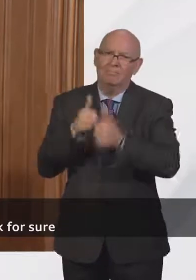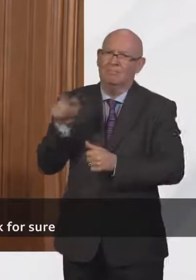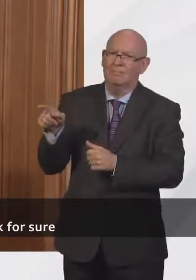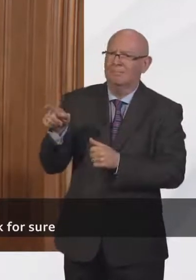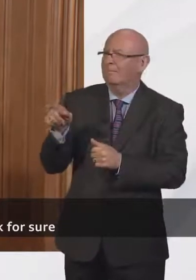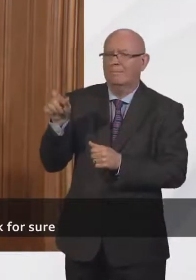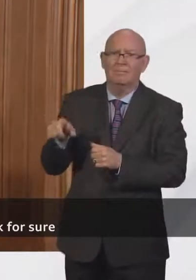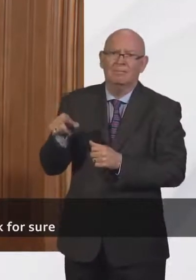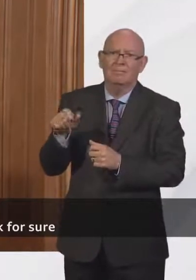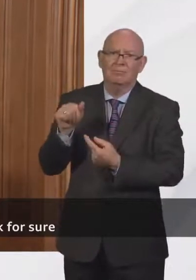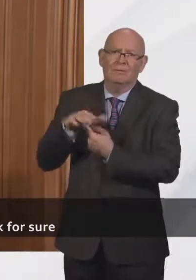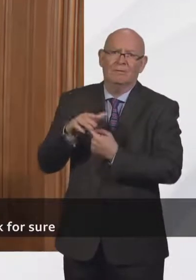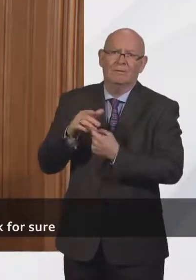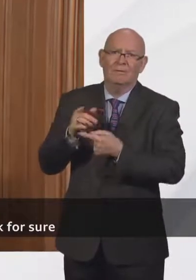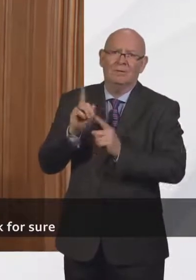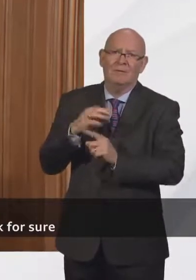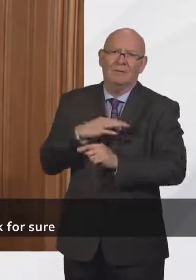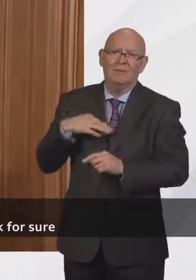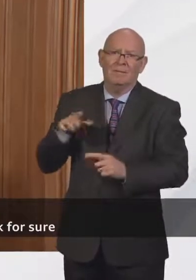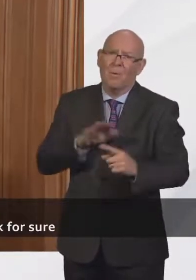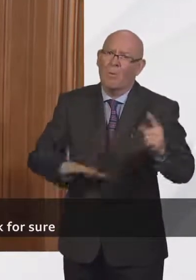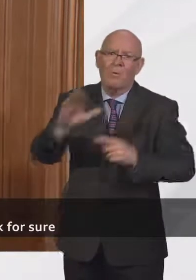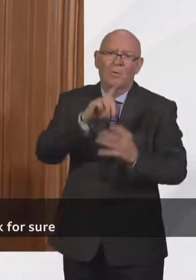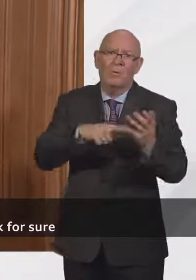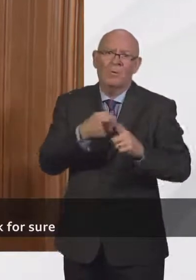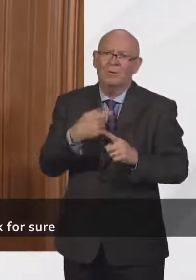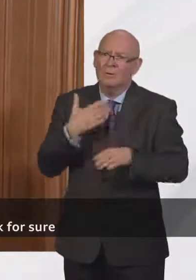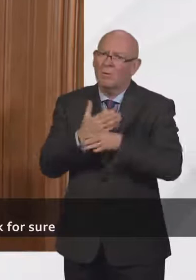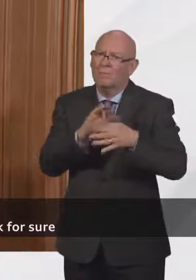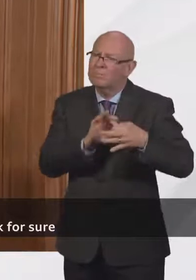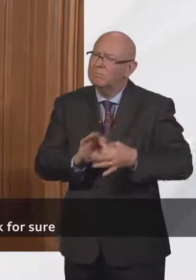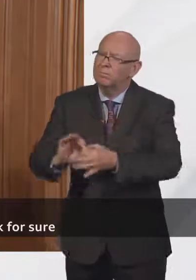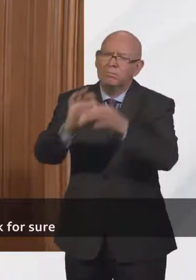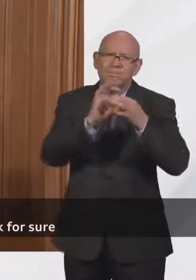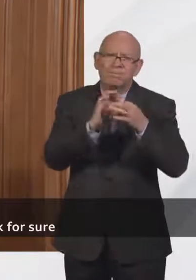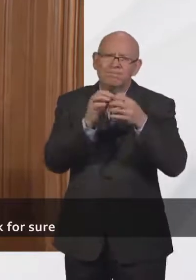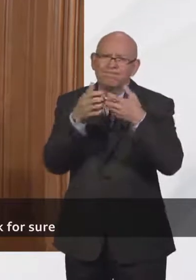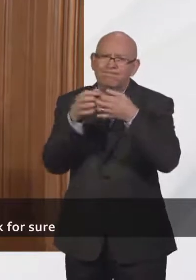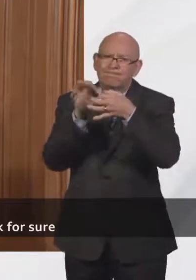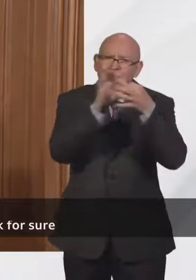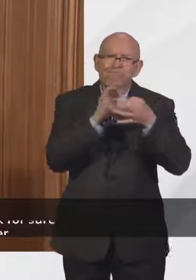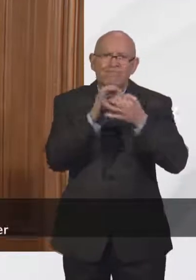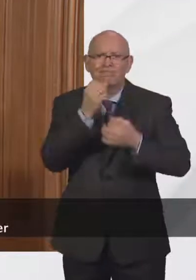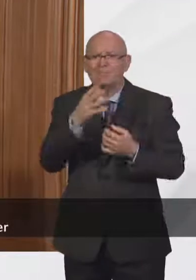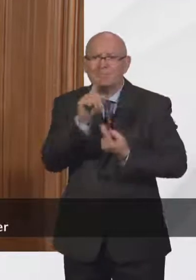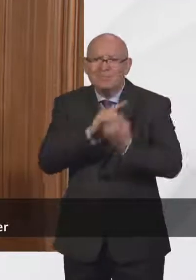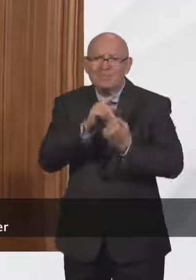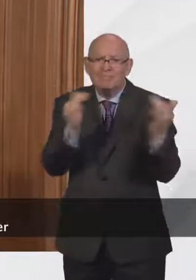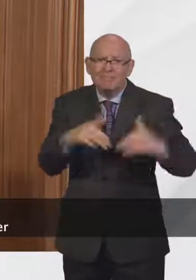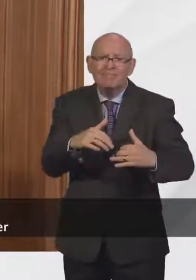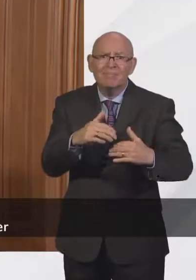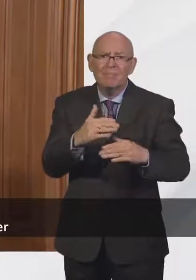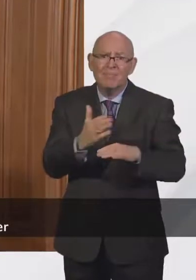advice from SAGE and elsewhere, we share intelligence and we share opinions. So I do not want anyone to get